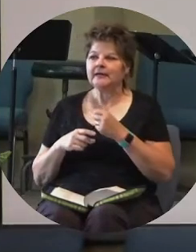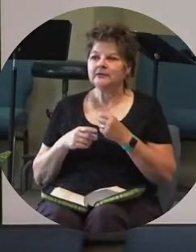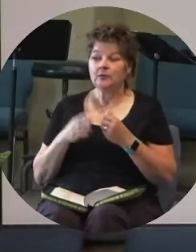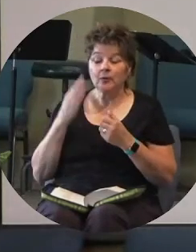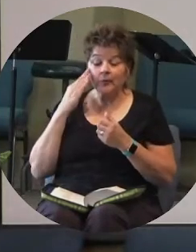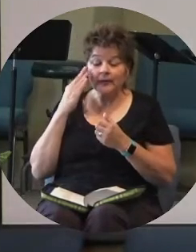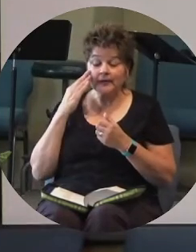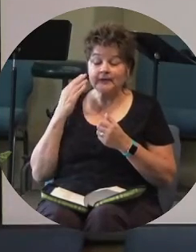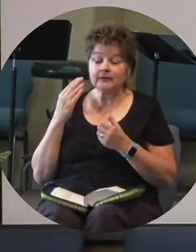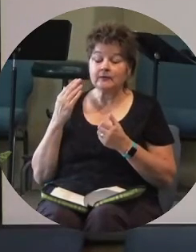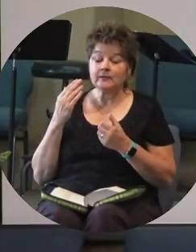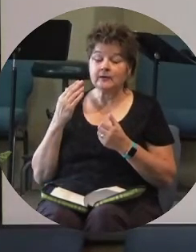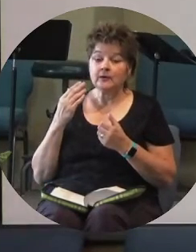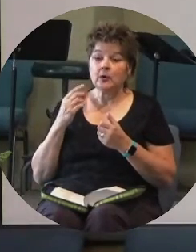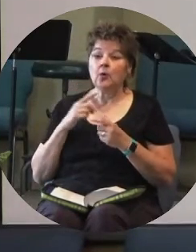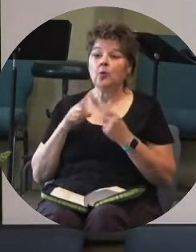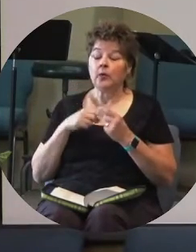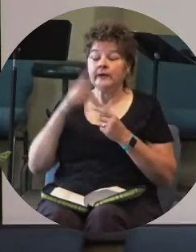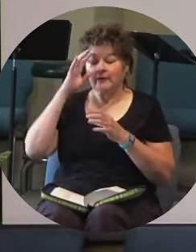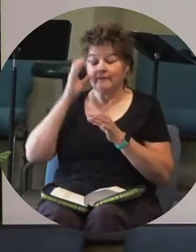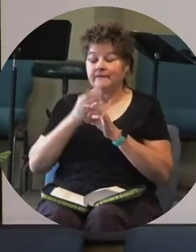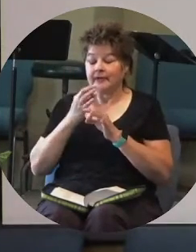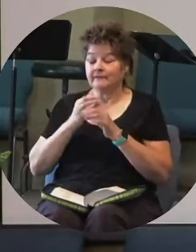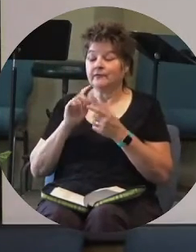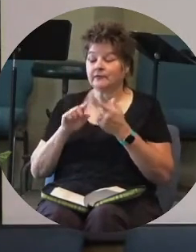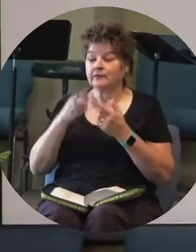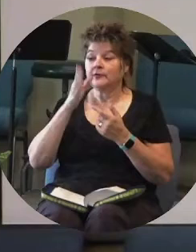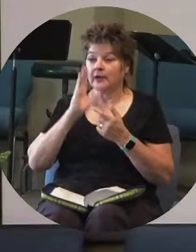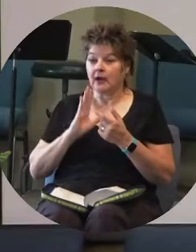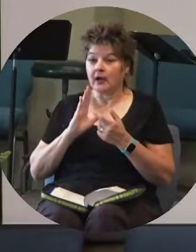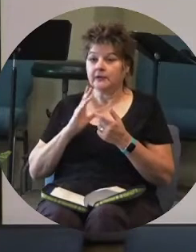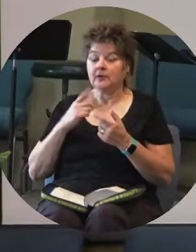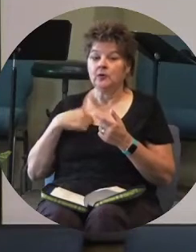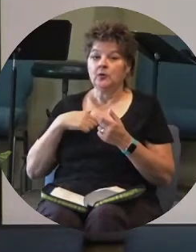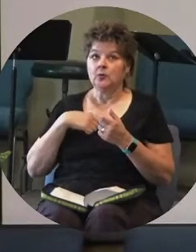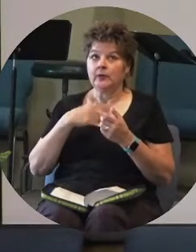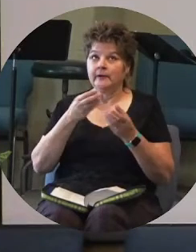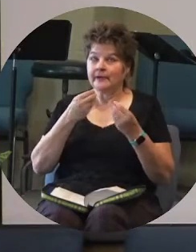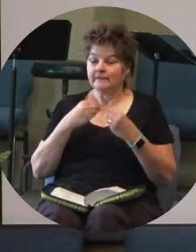Paul knows, is that when you're faithful to God, we get what we